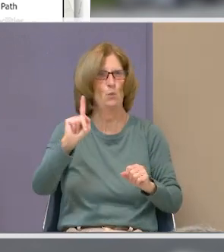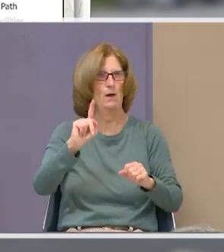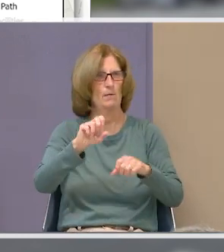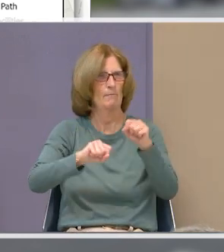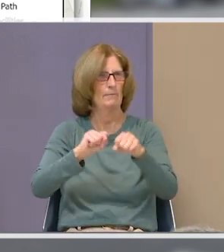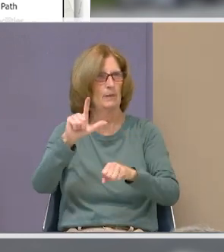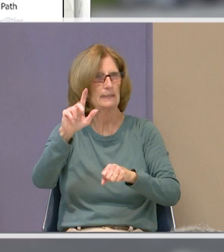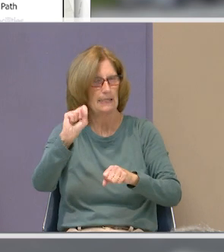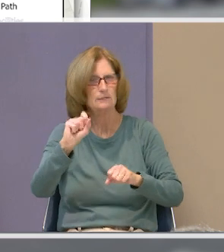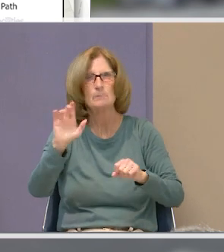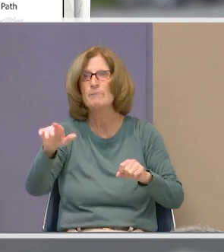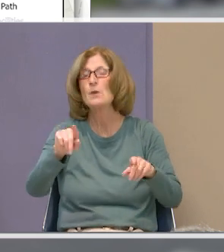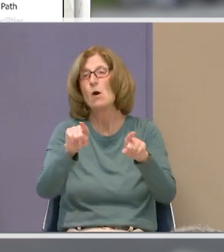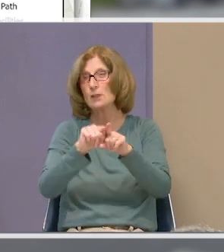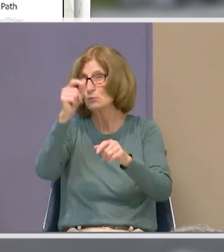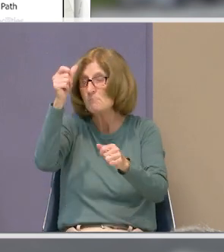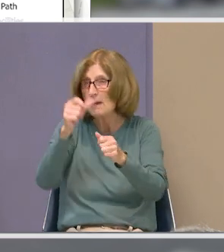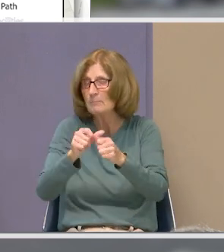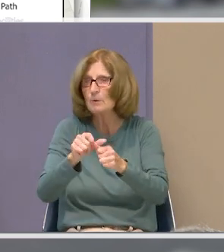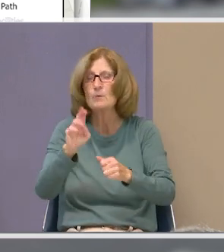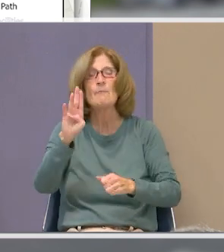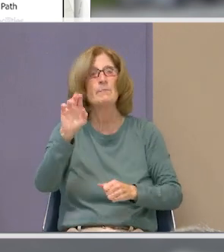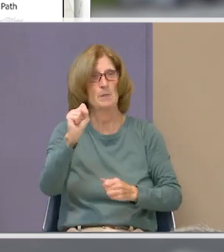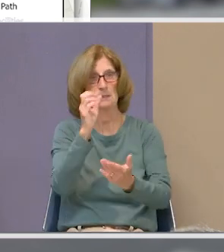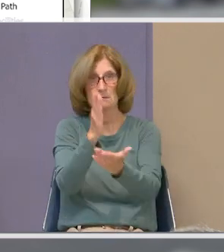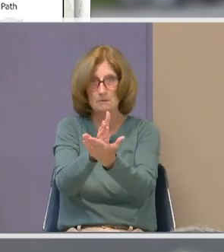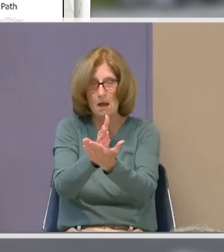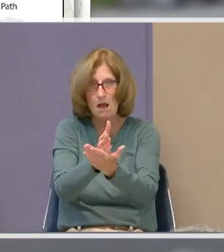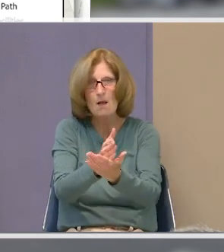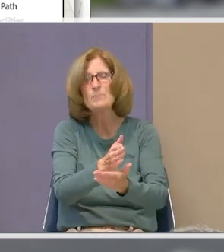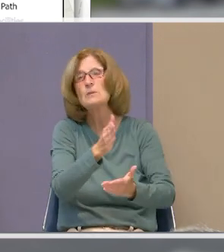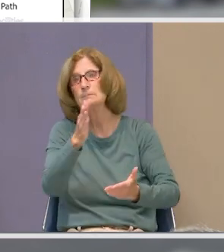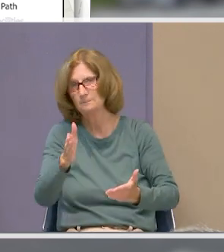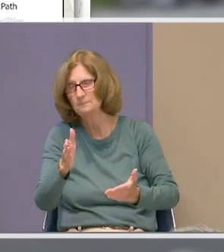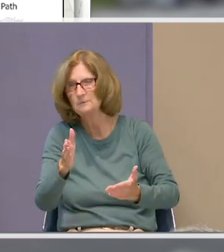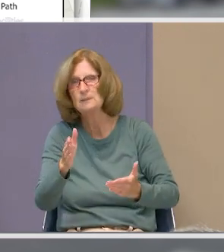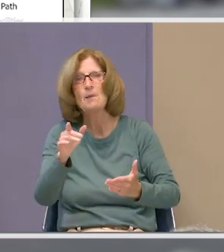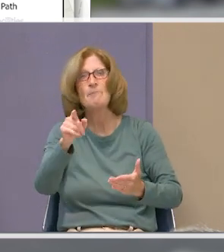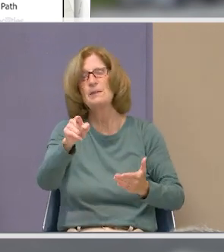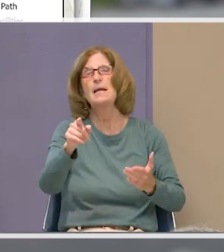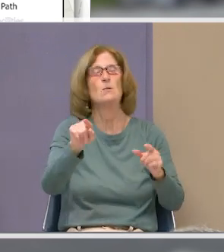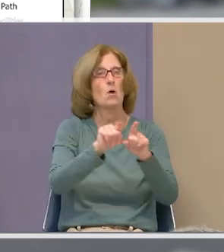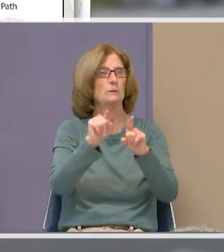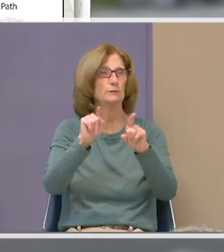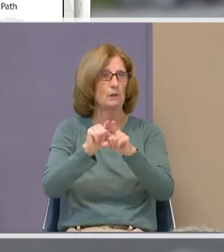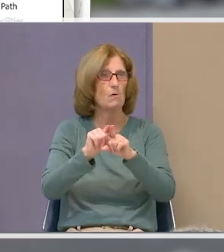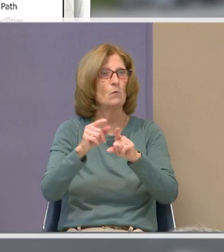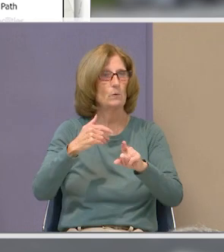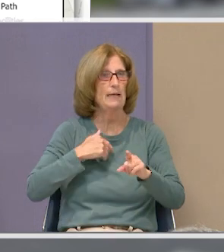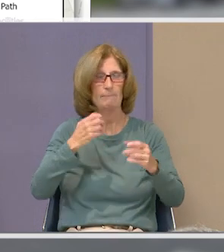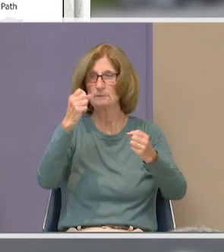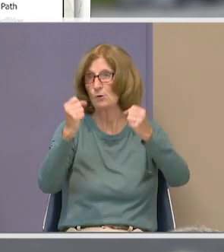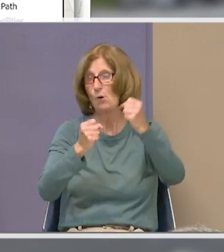we have bus stops. We've got the bike lane represented and the protected bike lanes.